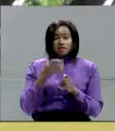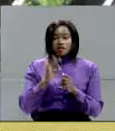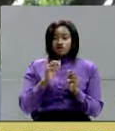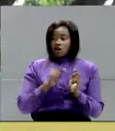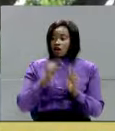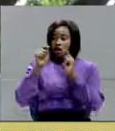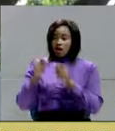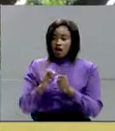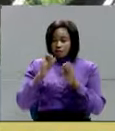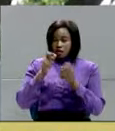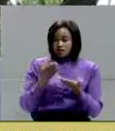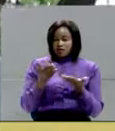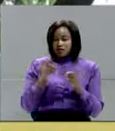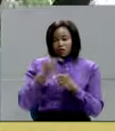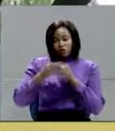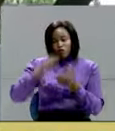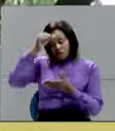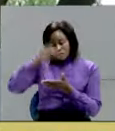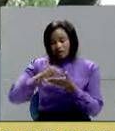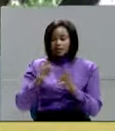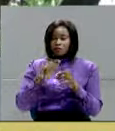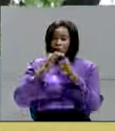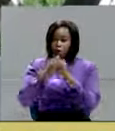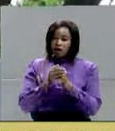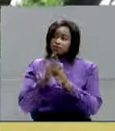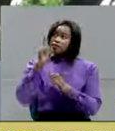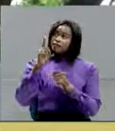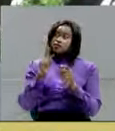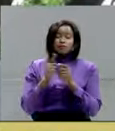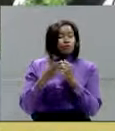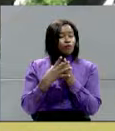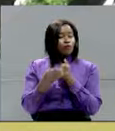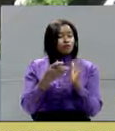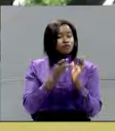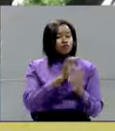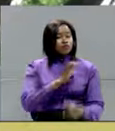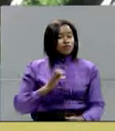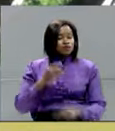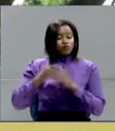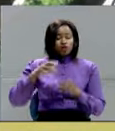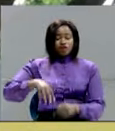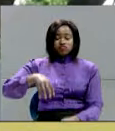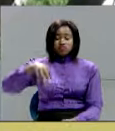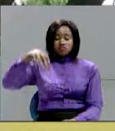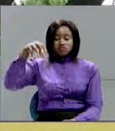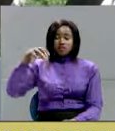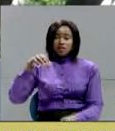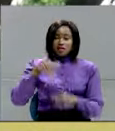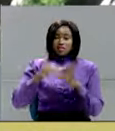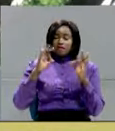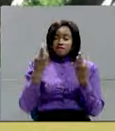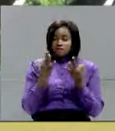him, to imitate the Christ who grows up in the hidden life of the family in Nazareth.